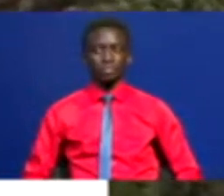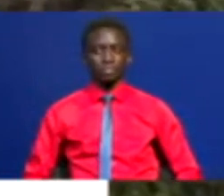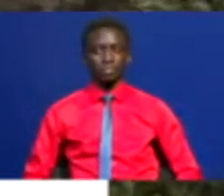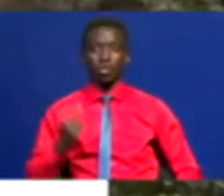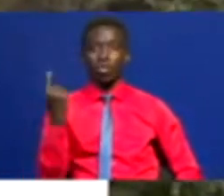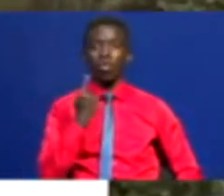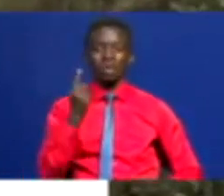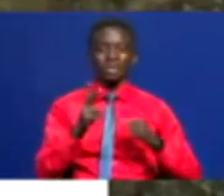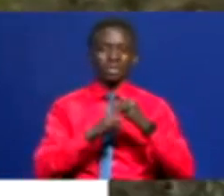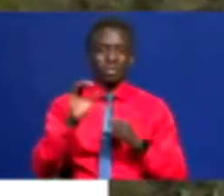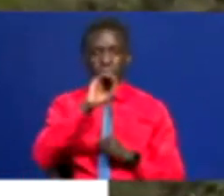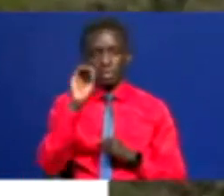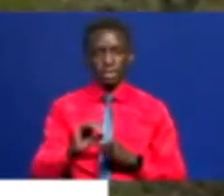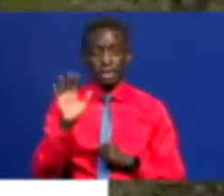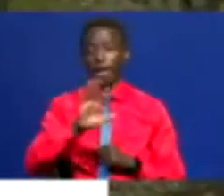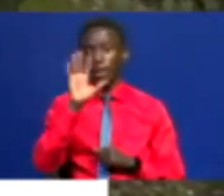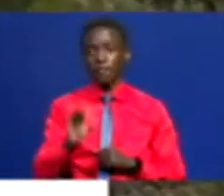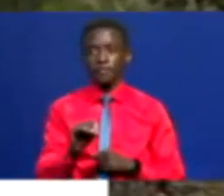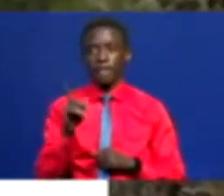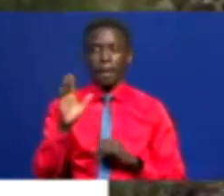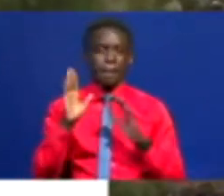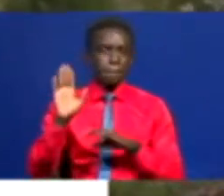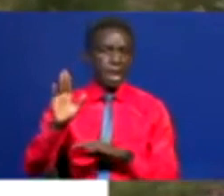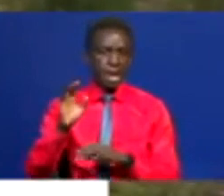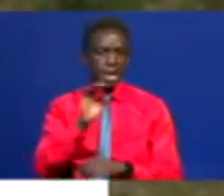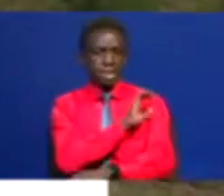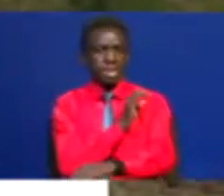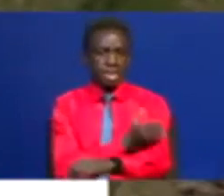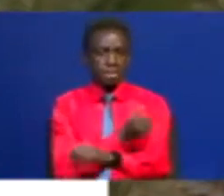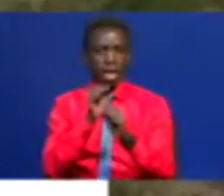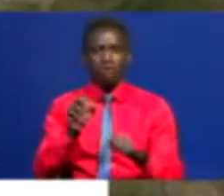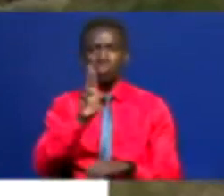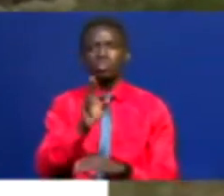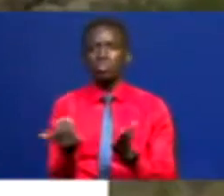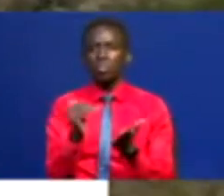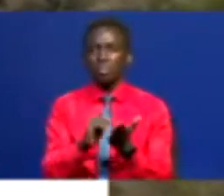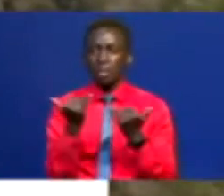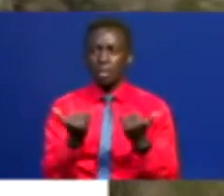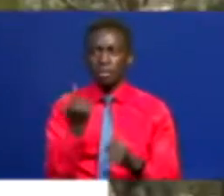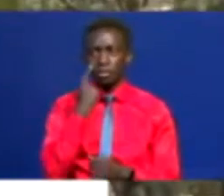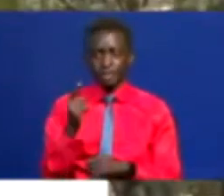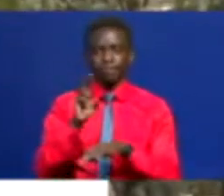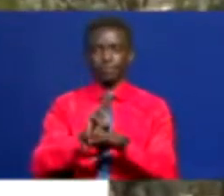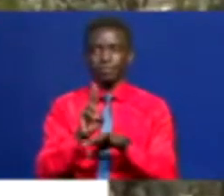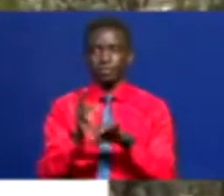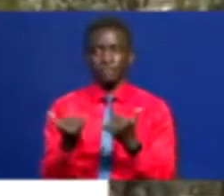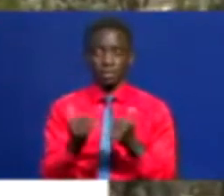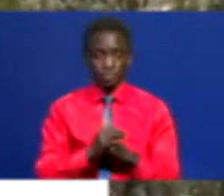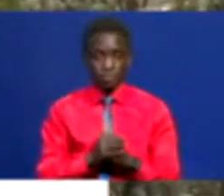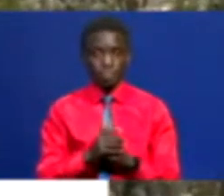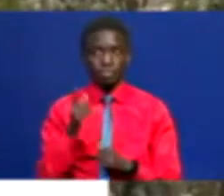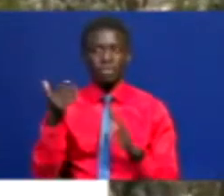Only 7% of Africa's renewable energy potential is currently being used. This is